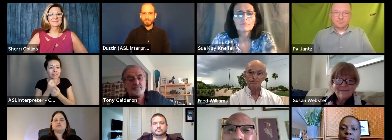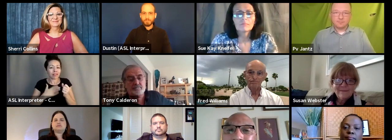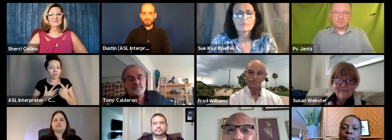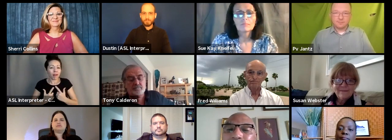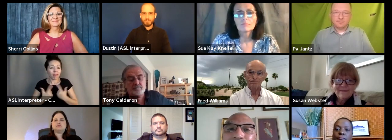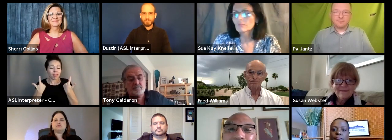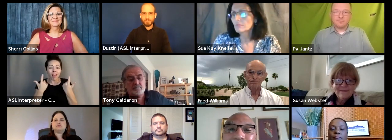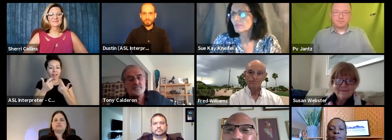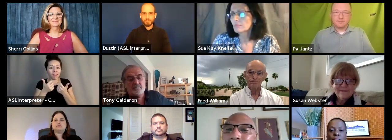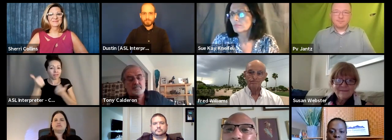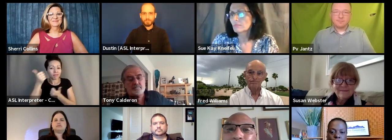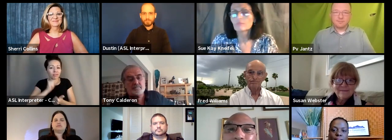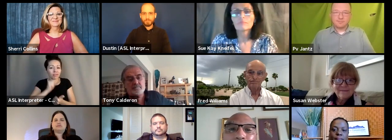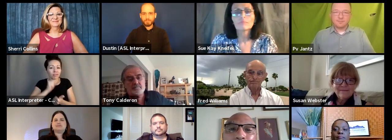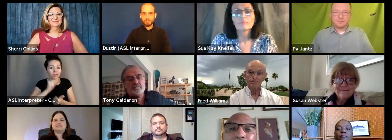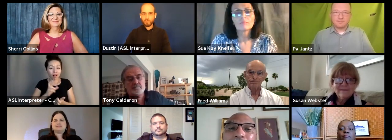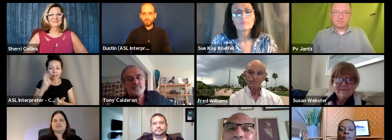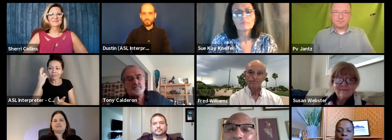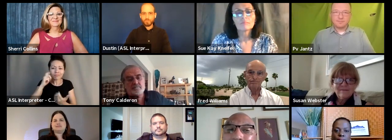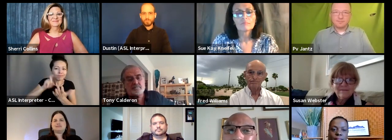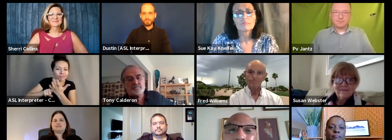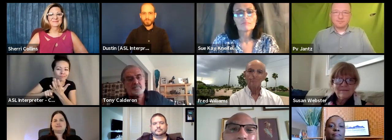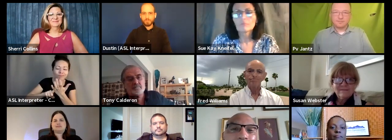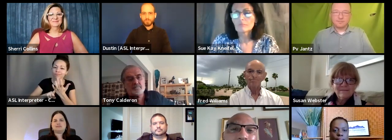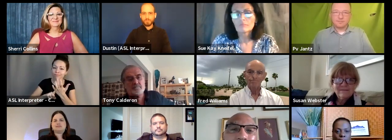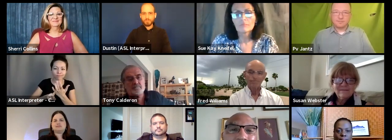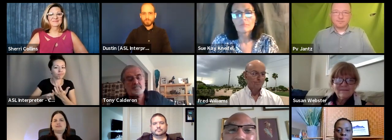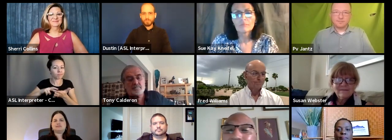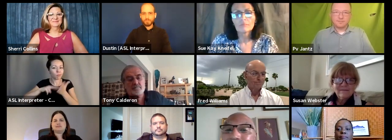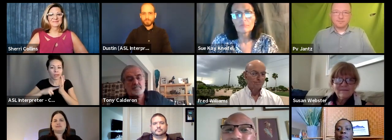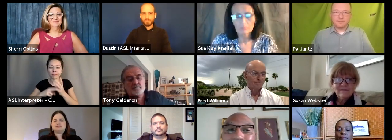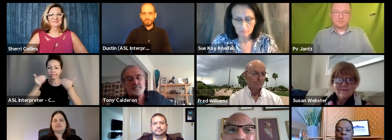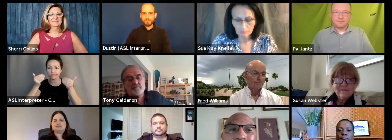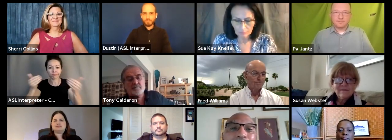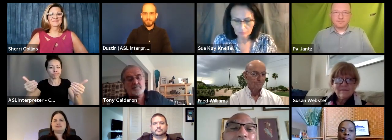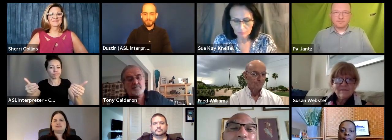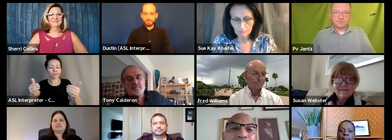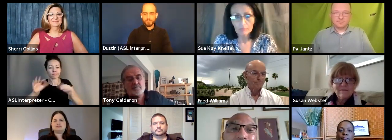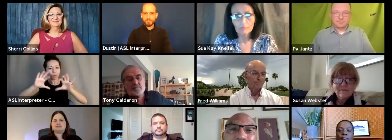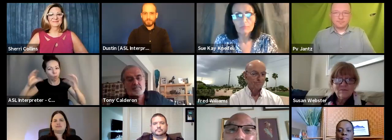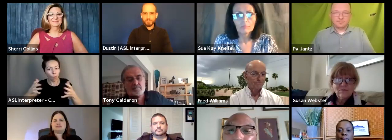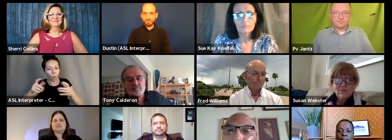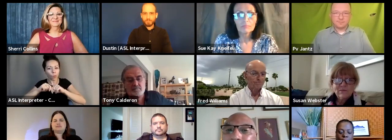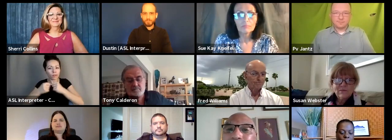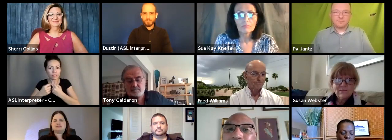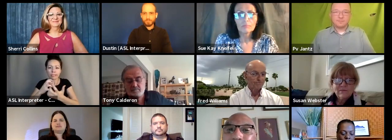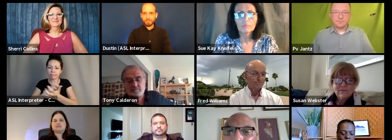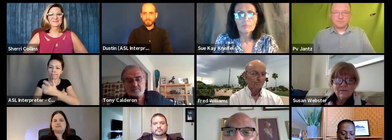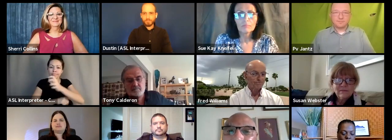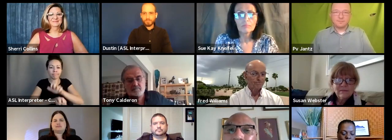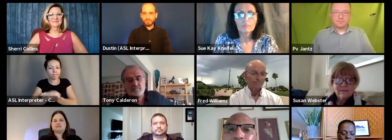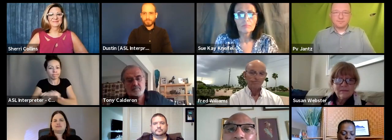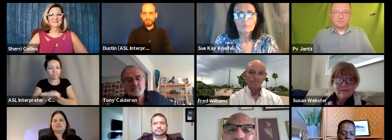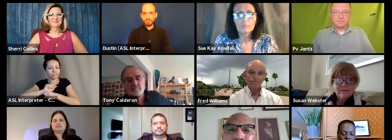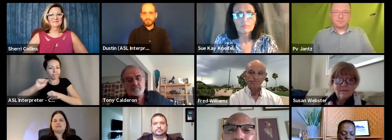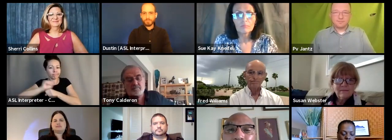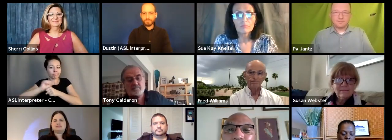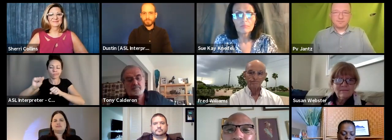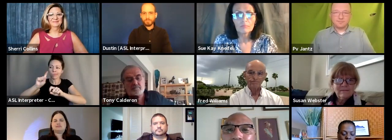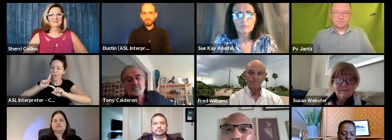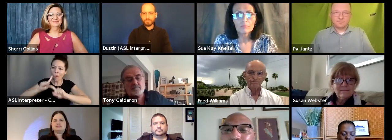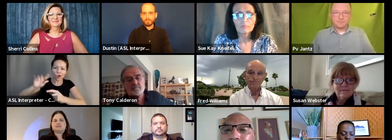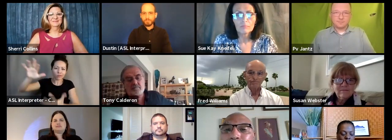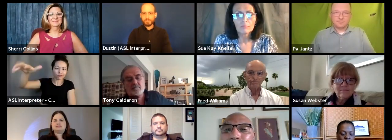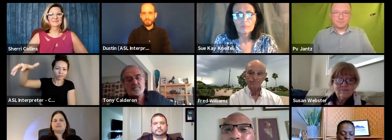realized that the team geared up. The whole team got everything it needed to get them ordered, get them out